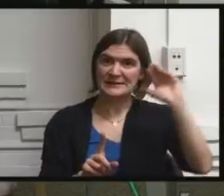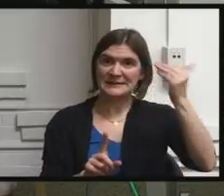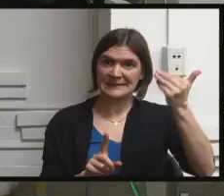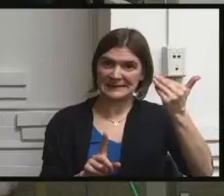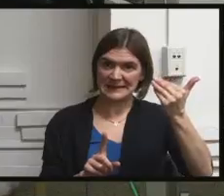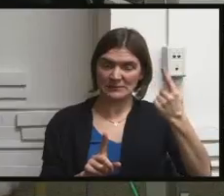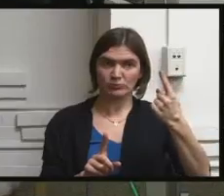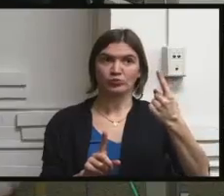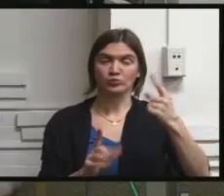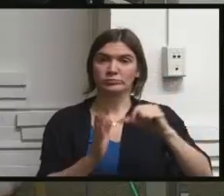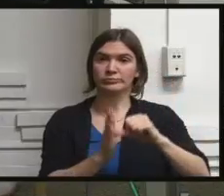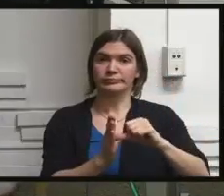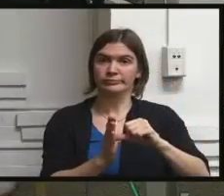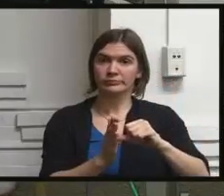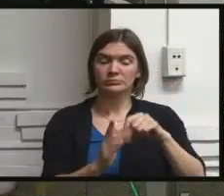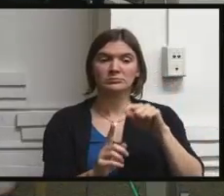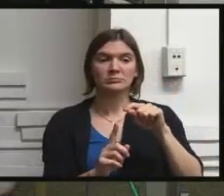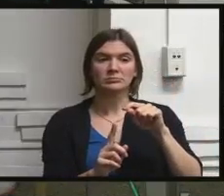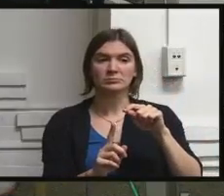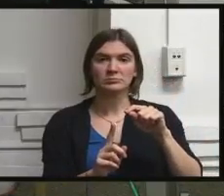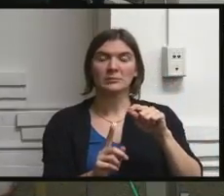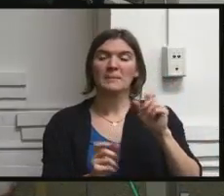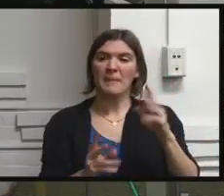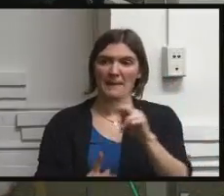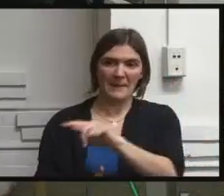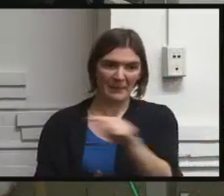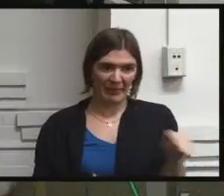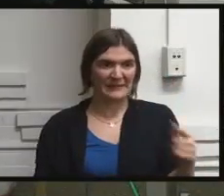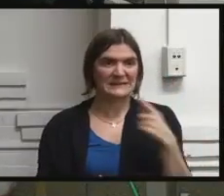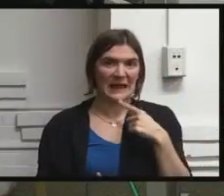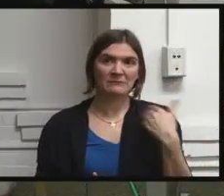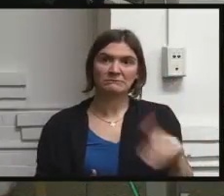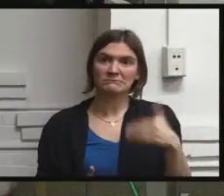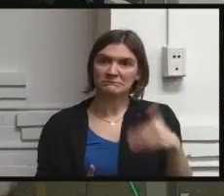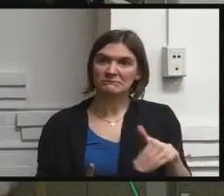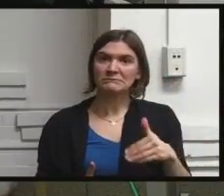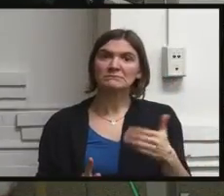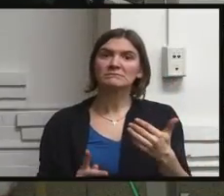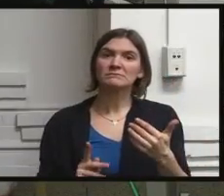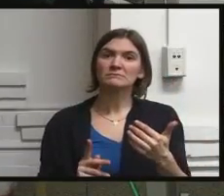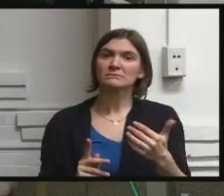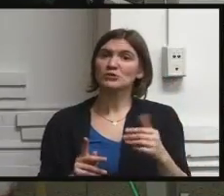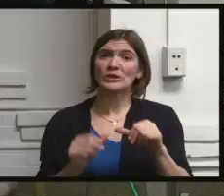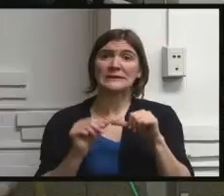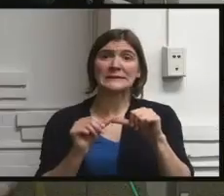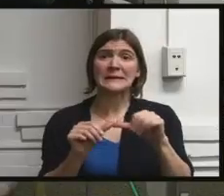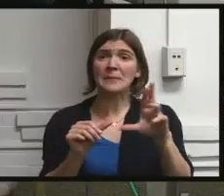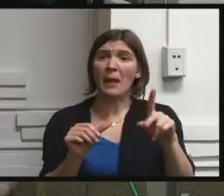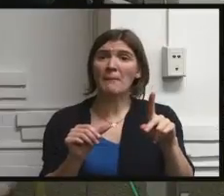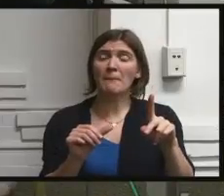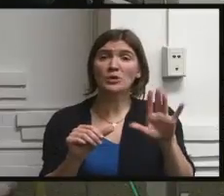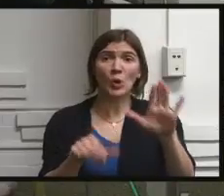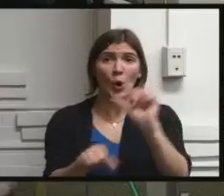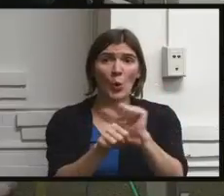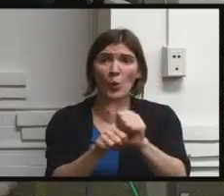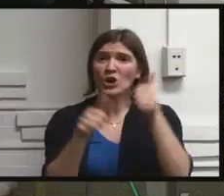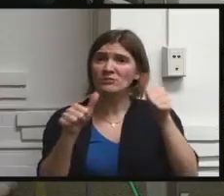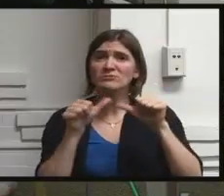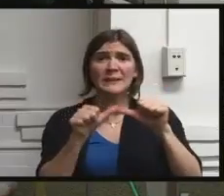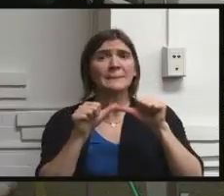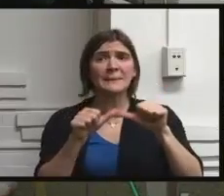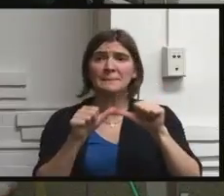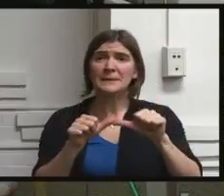feedback that we got from the members and our surveys was basically, keep doing what you're doing in the context